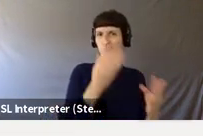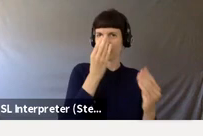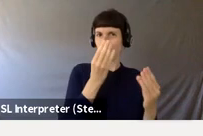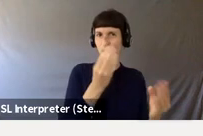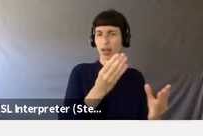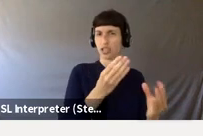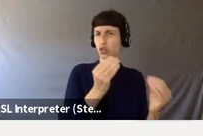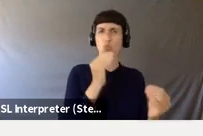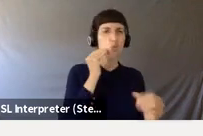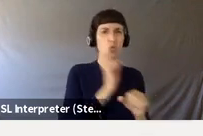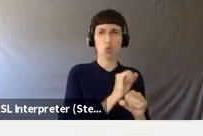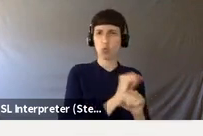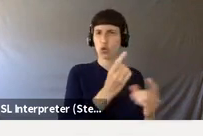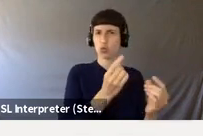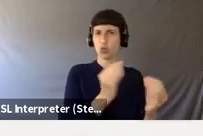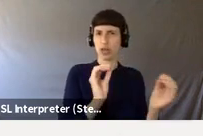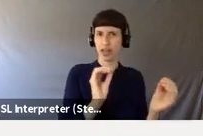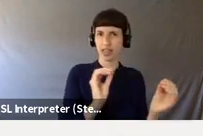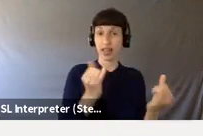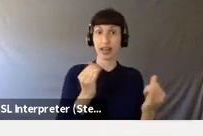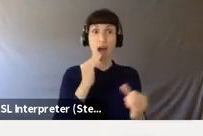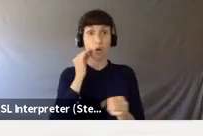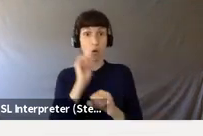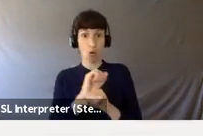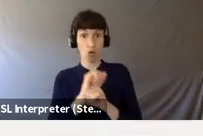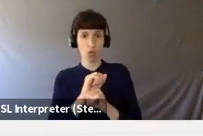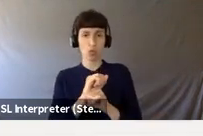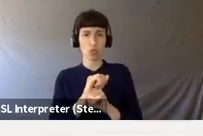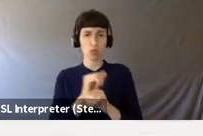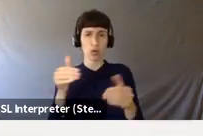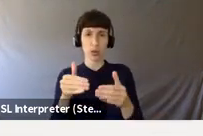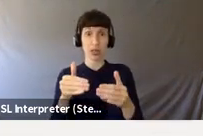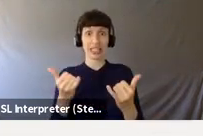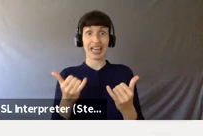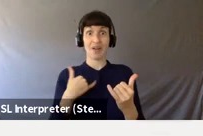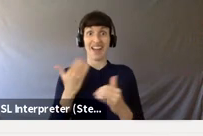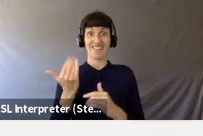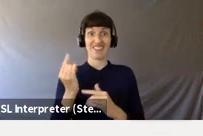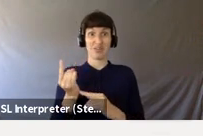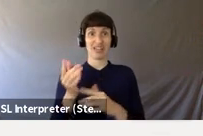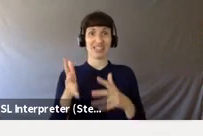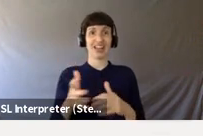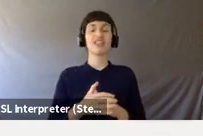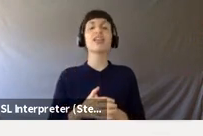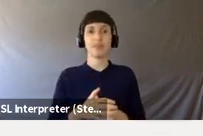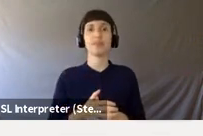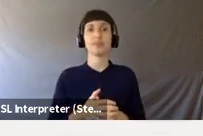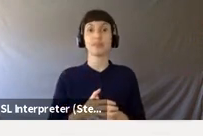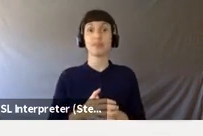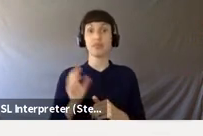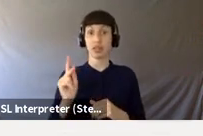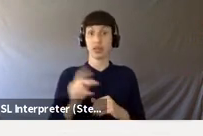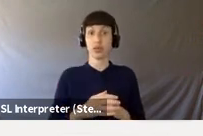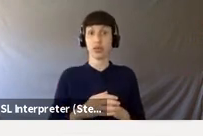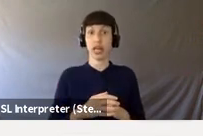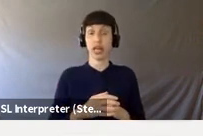assignments as I'm looking at our clock, and we just have about a little over 15 more minutes. Yeah, so let's do that assignments. I would note also one